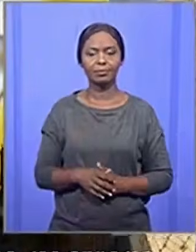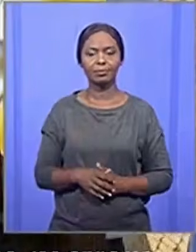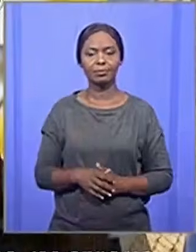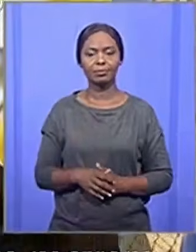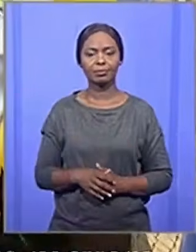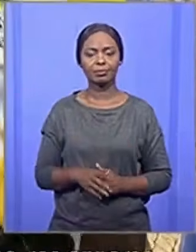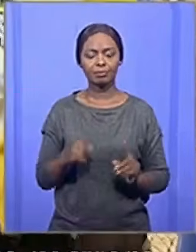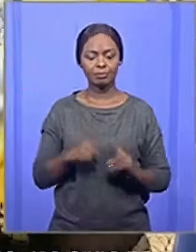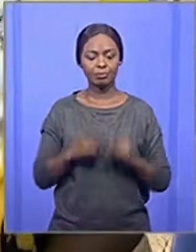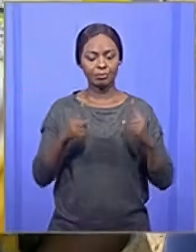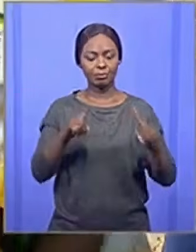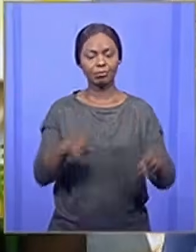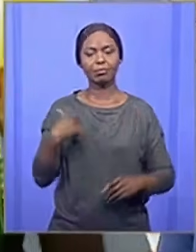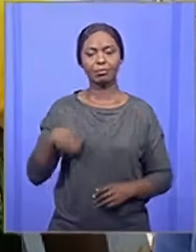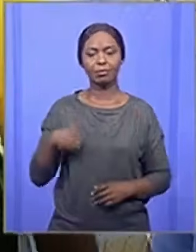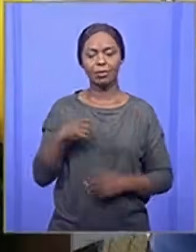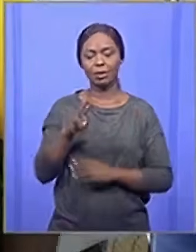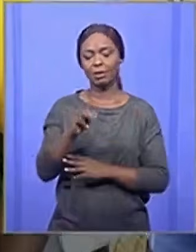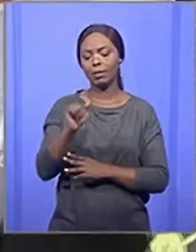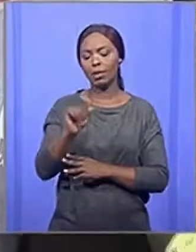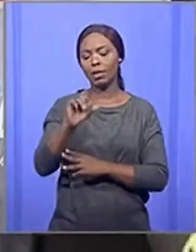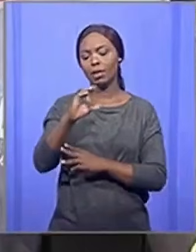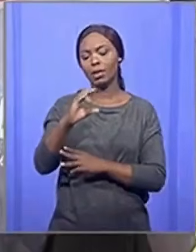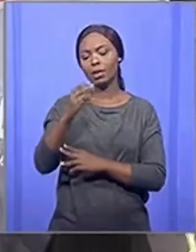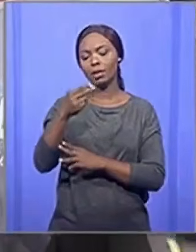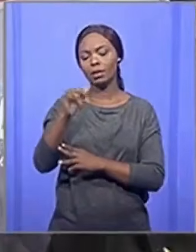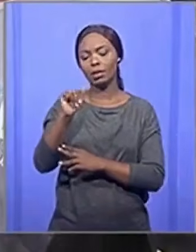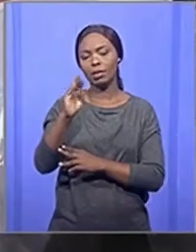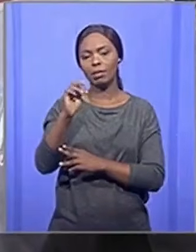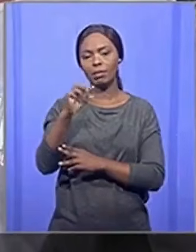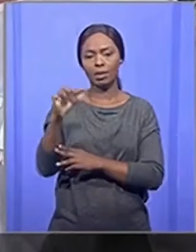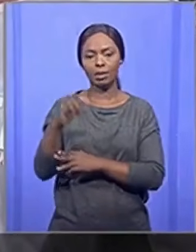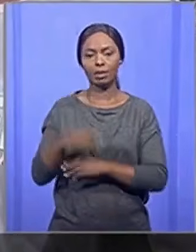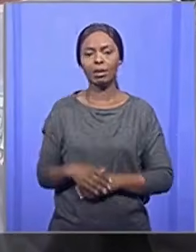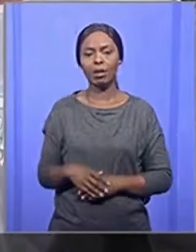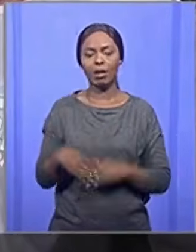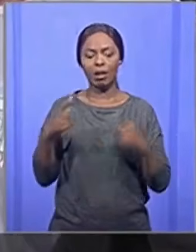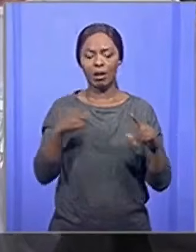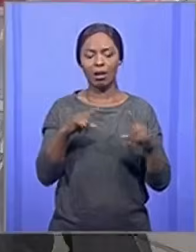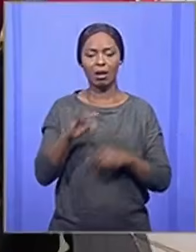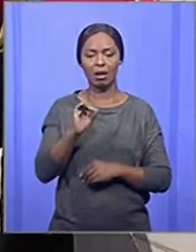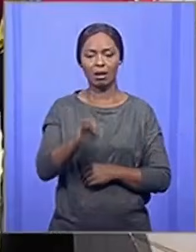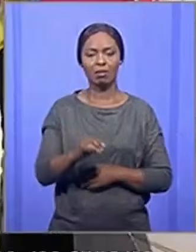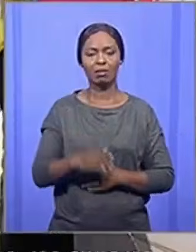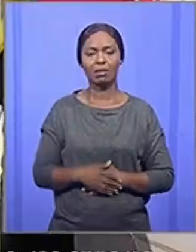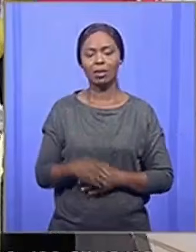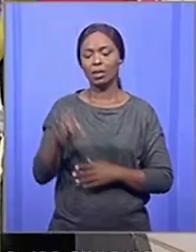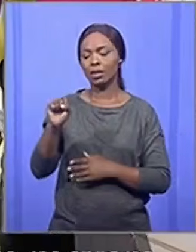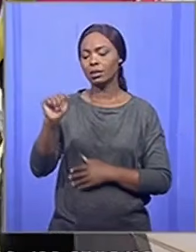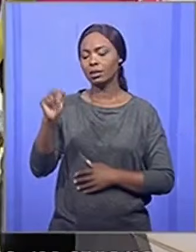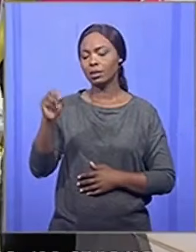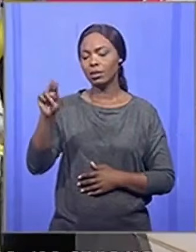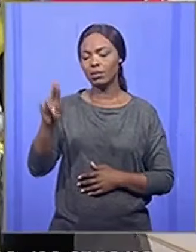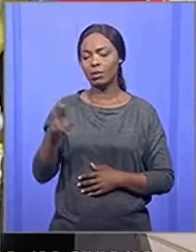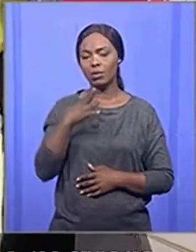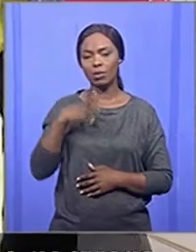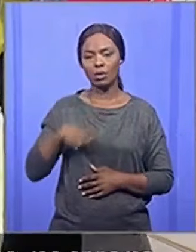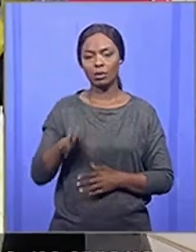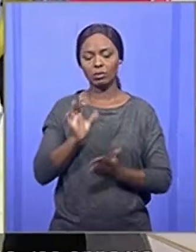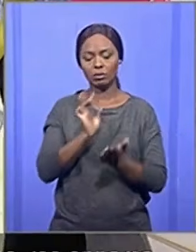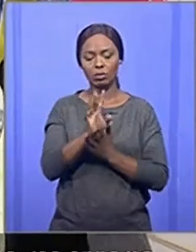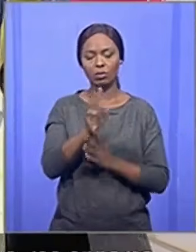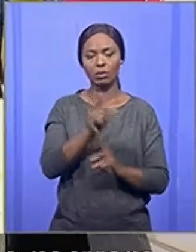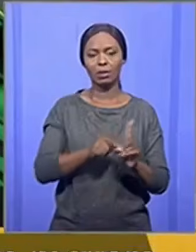Masepala wa matjhabeng o nnile wa hloka botsitso. Union ya basebetsi SAMU ya leka ho tlosa ramotse wa matjhabeng Thandu